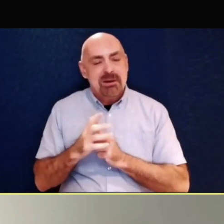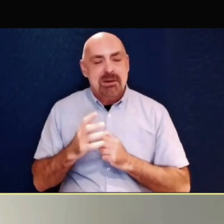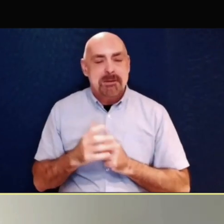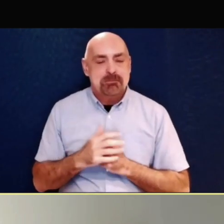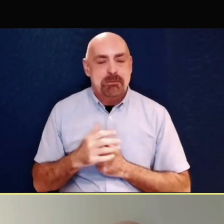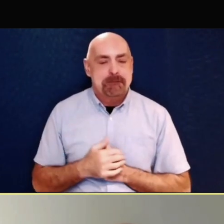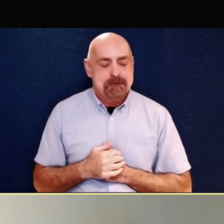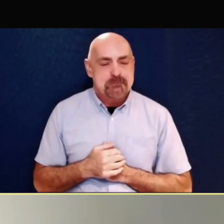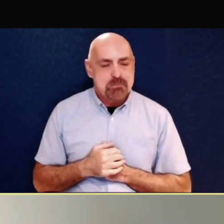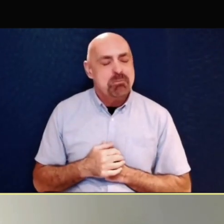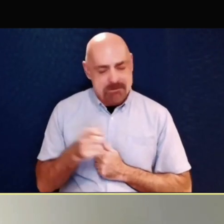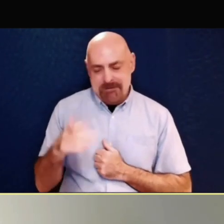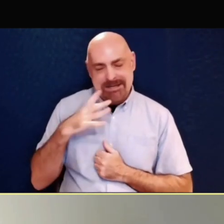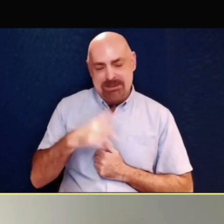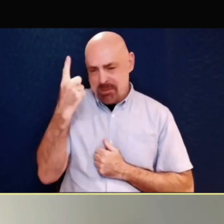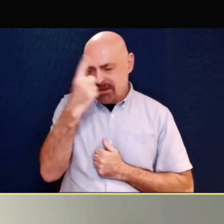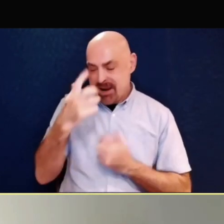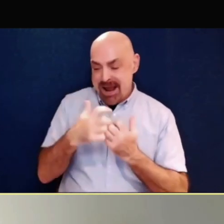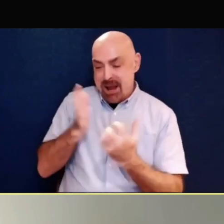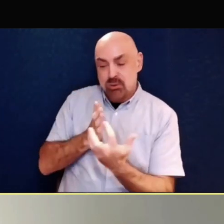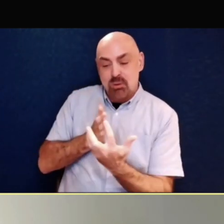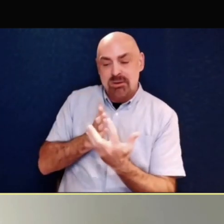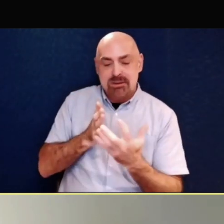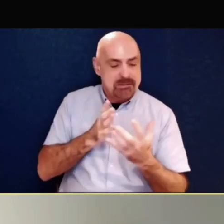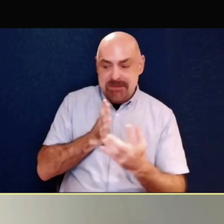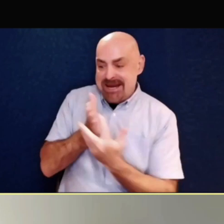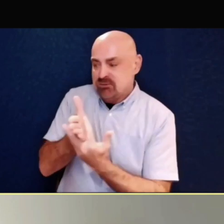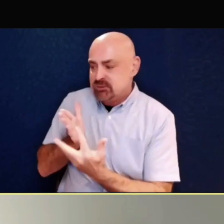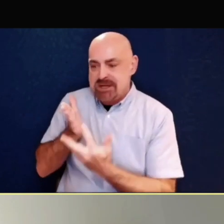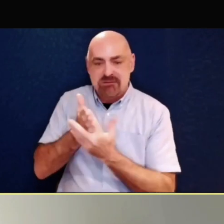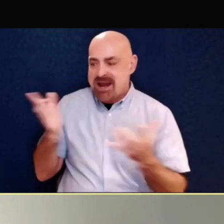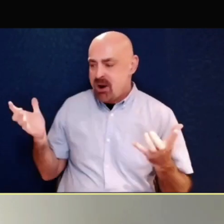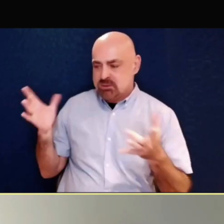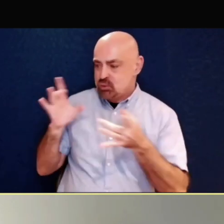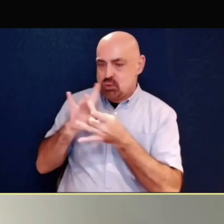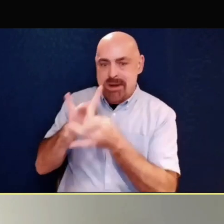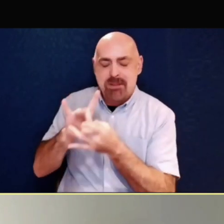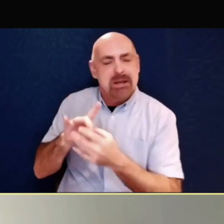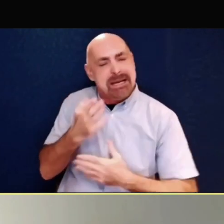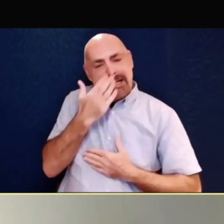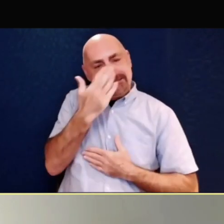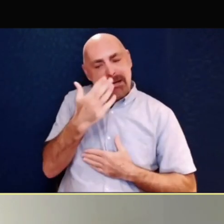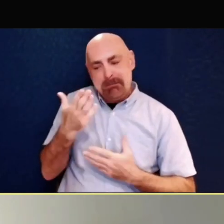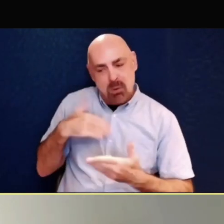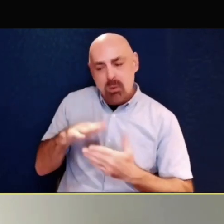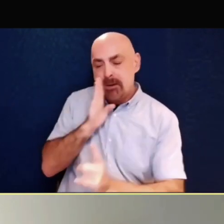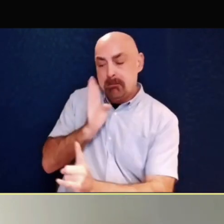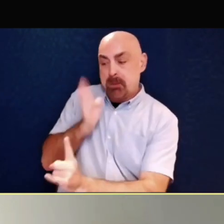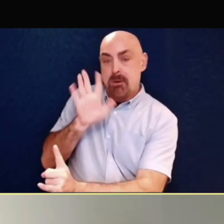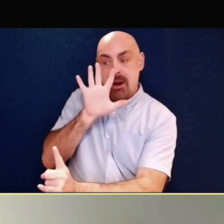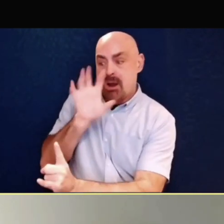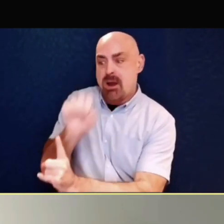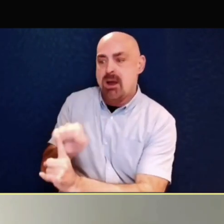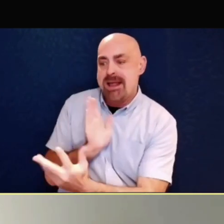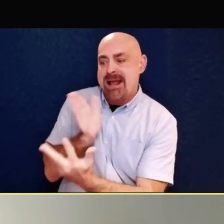to that we need to think about how we knit interventions together across childhood better. We're quite good now at identifying interventions that